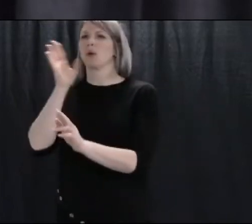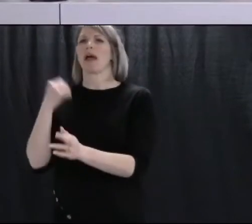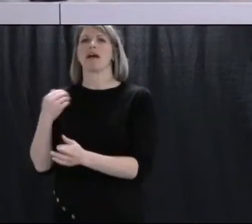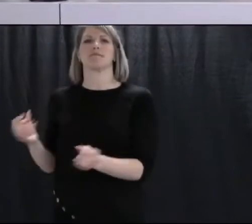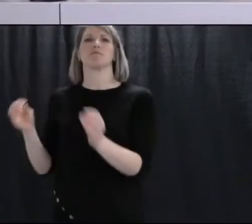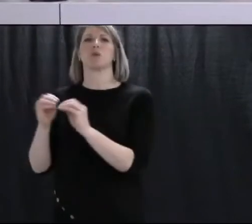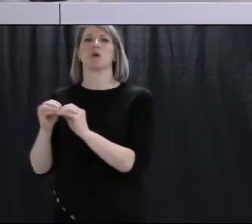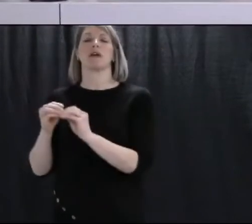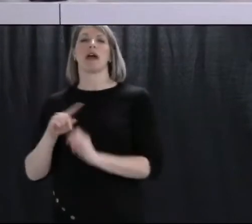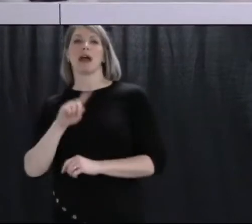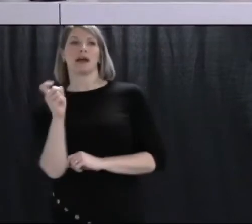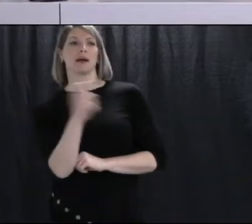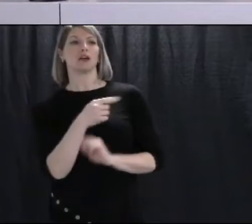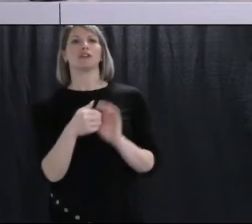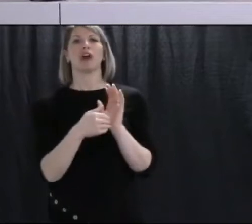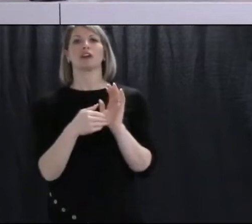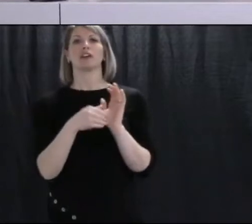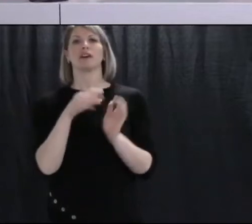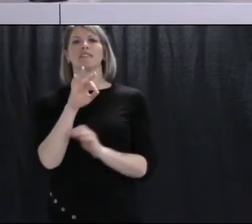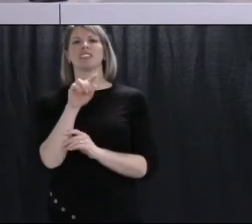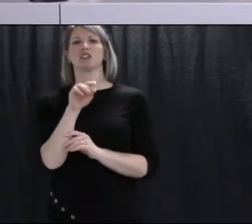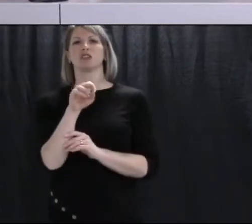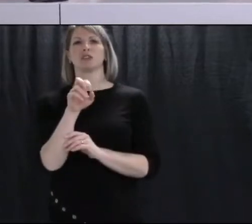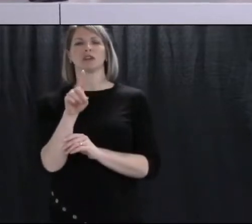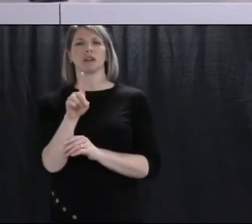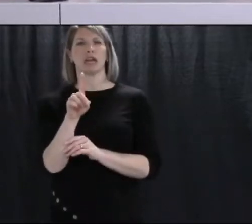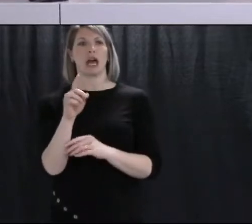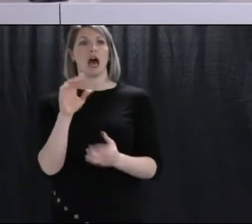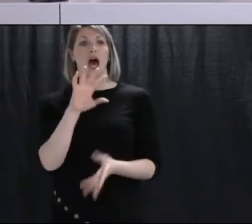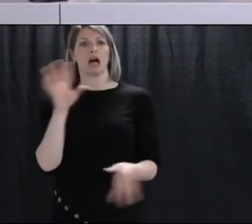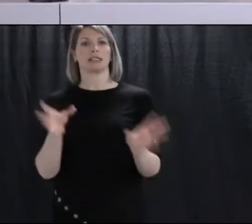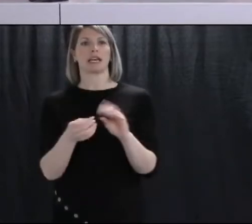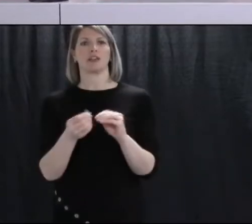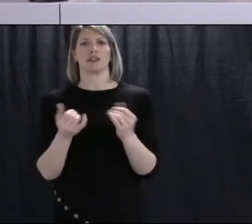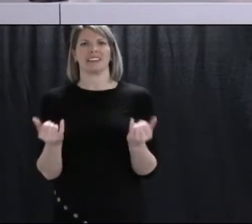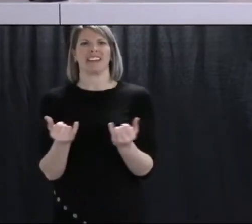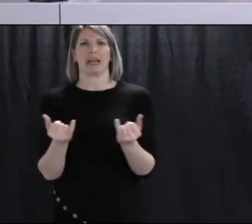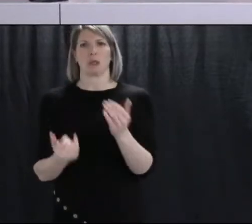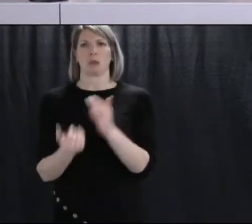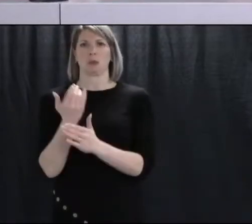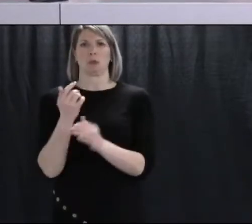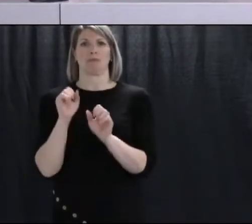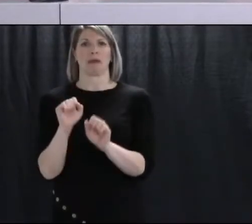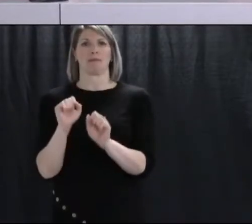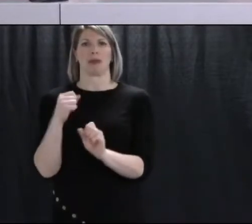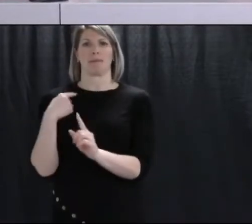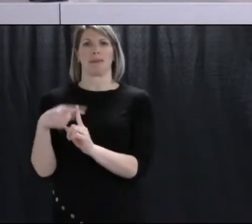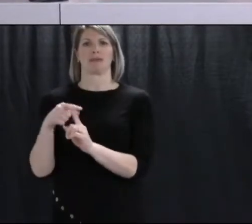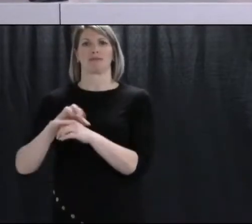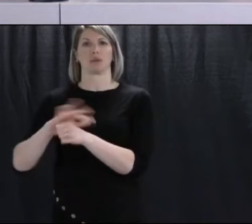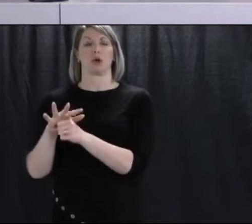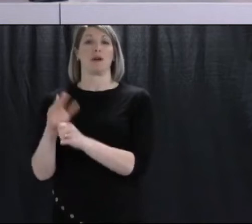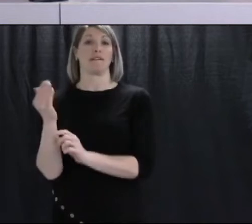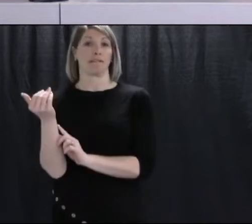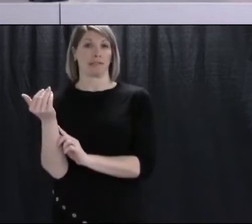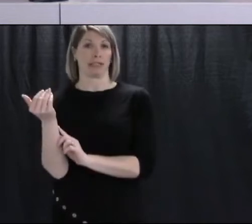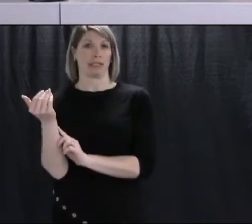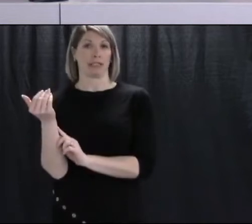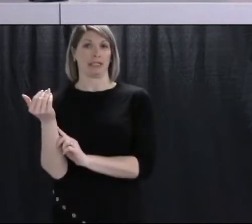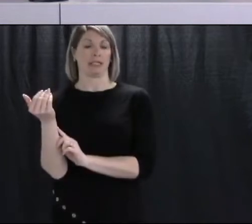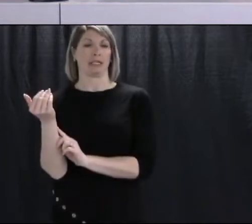And Dr. Fitzgerald, now with 15 more cases popping up today, you said yesterday that it would have to get to a certain